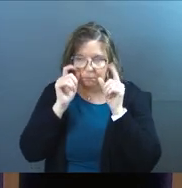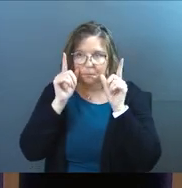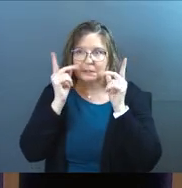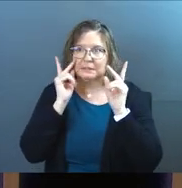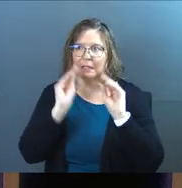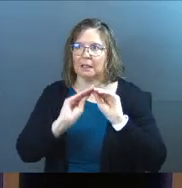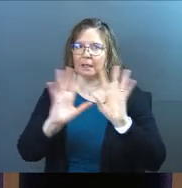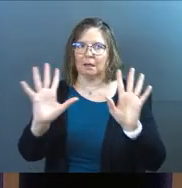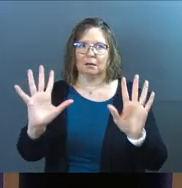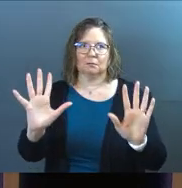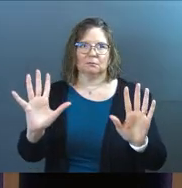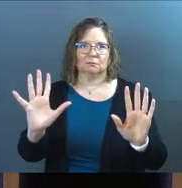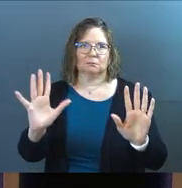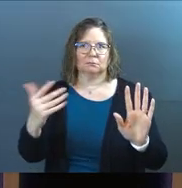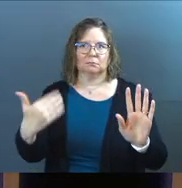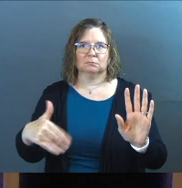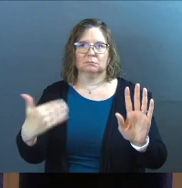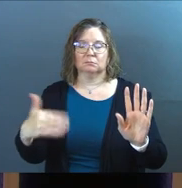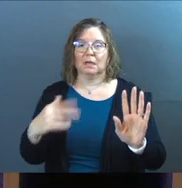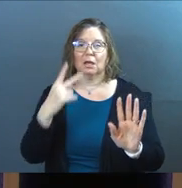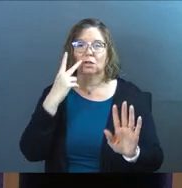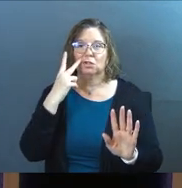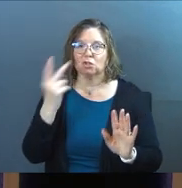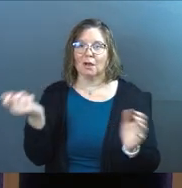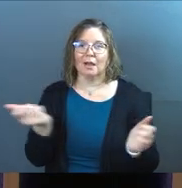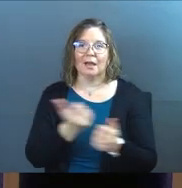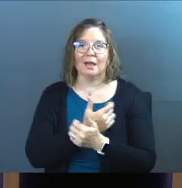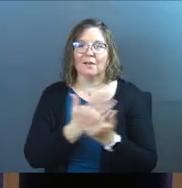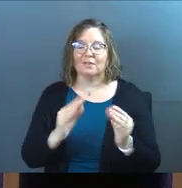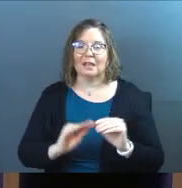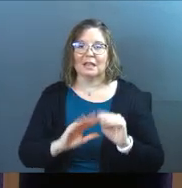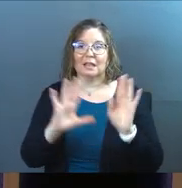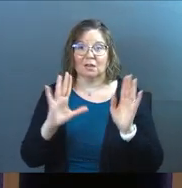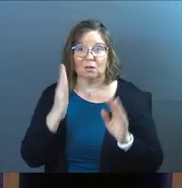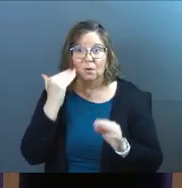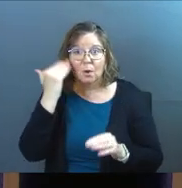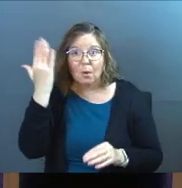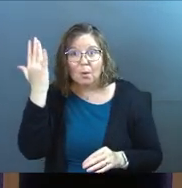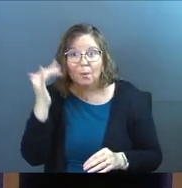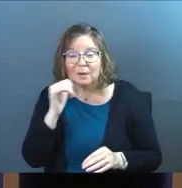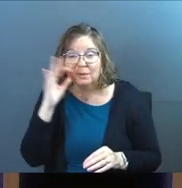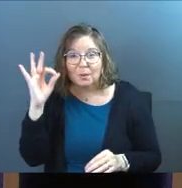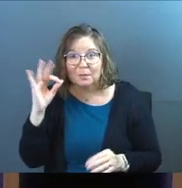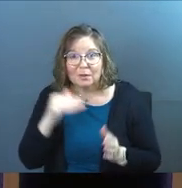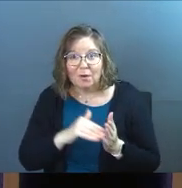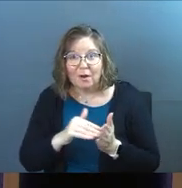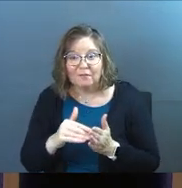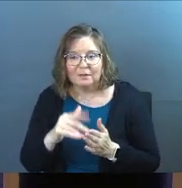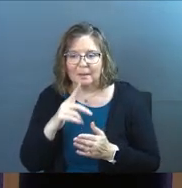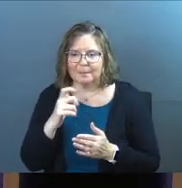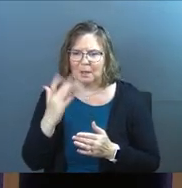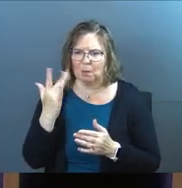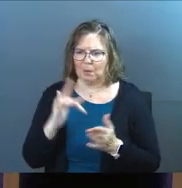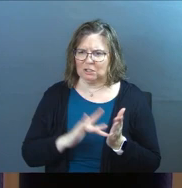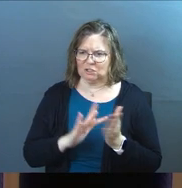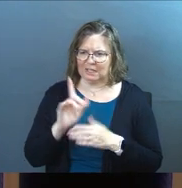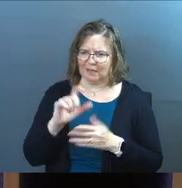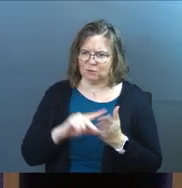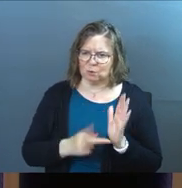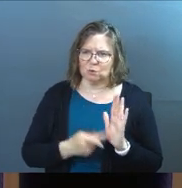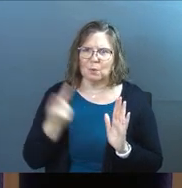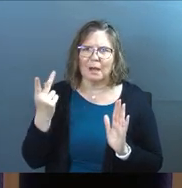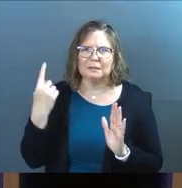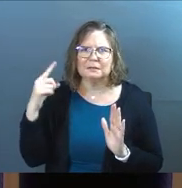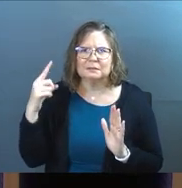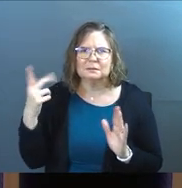this time. His sight was restored and he saw everything clearly. You know why we don't preach this one very often? Because why did Jesus have to do